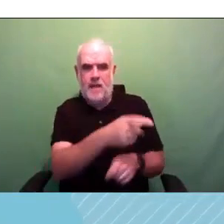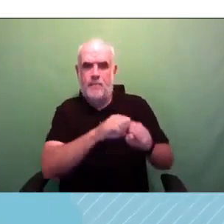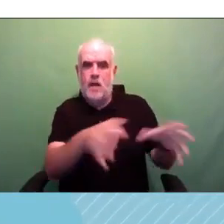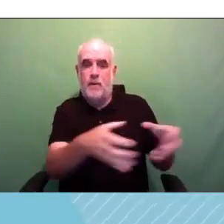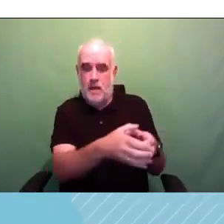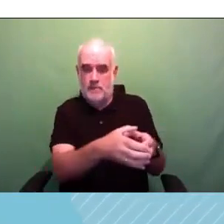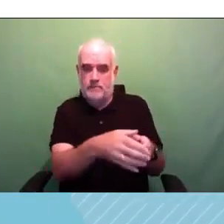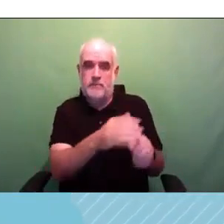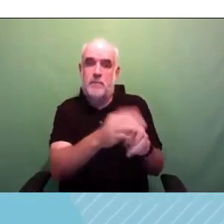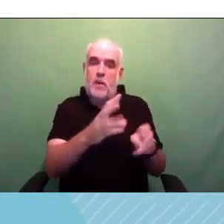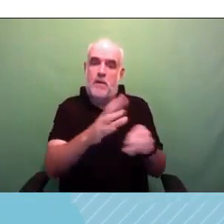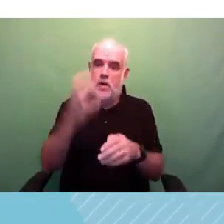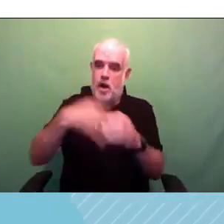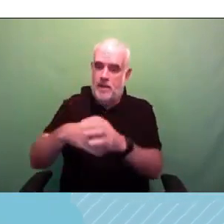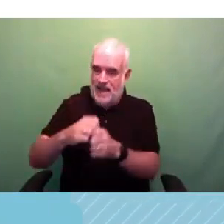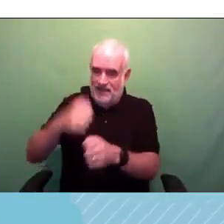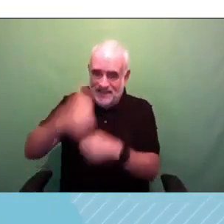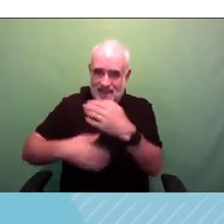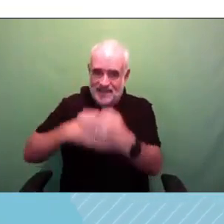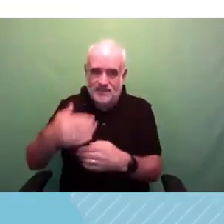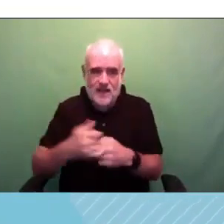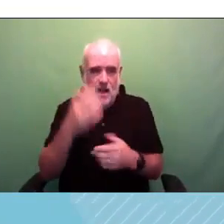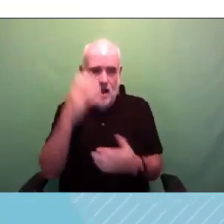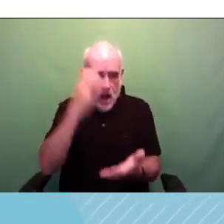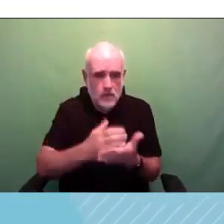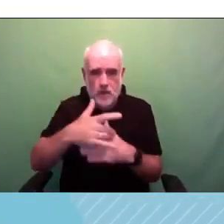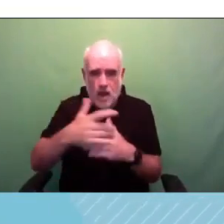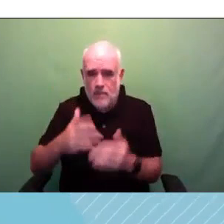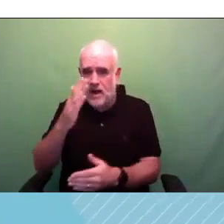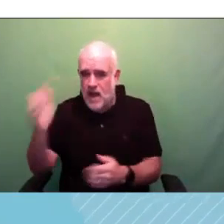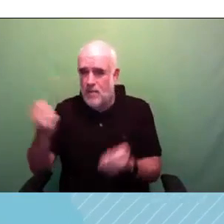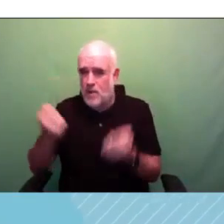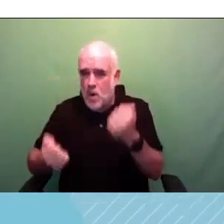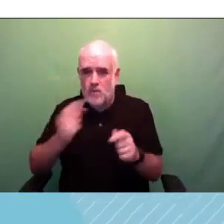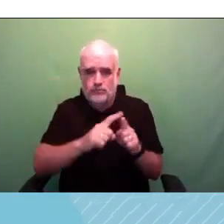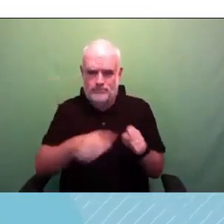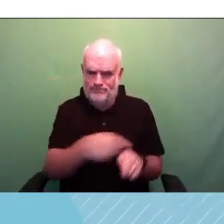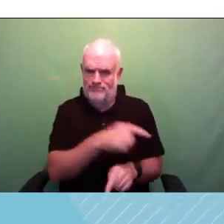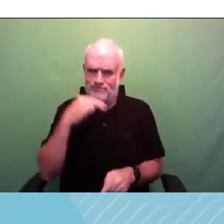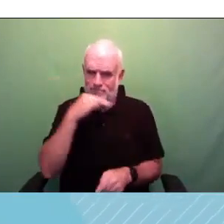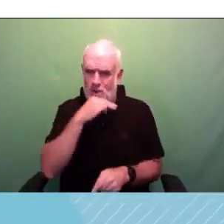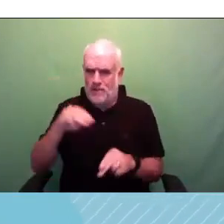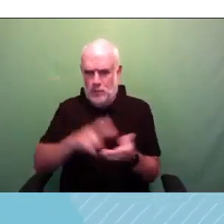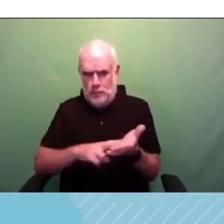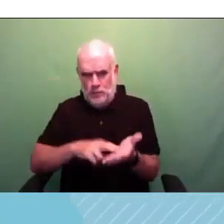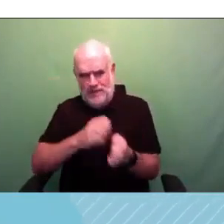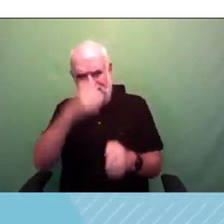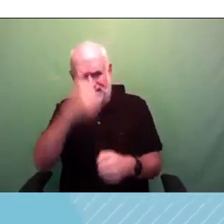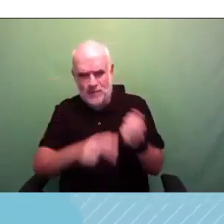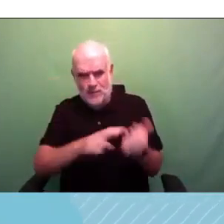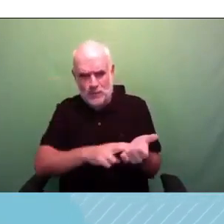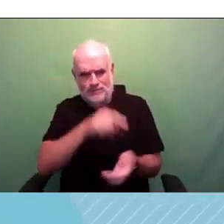by public bodies on behalf of the state every day. From colleges and hospitals to libraries and the courts, these services